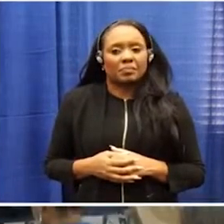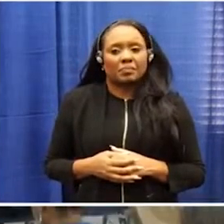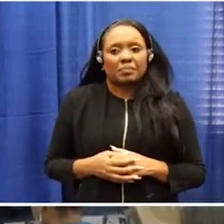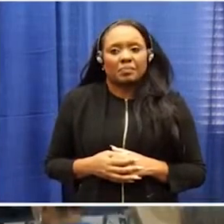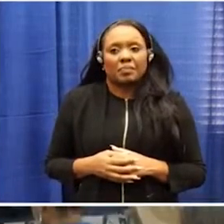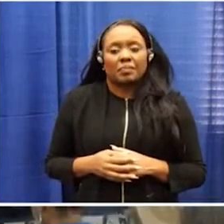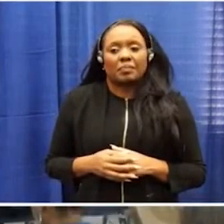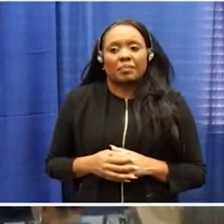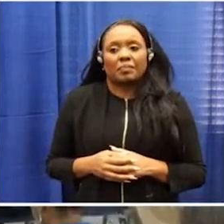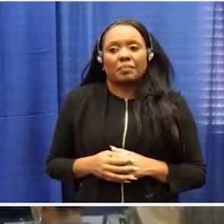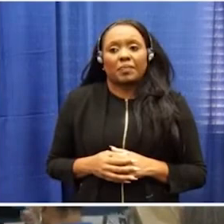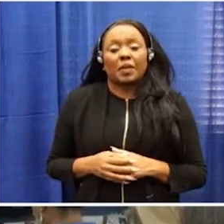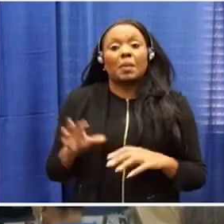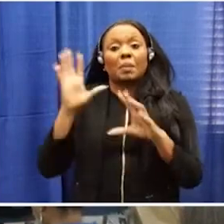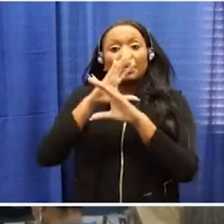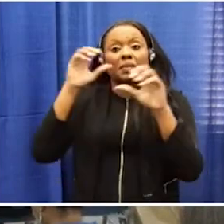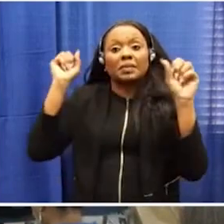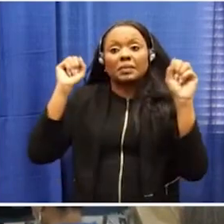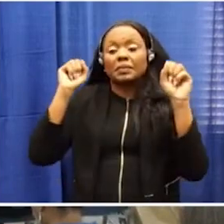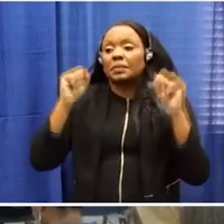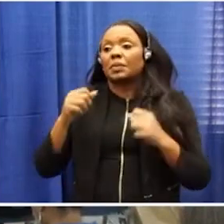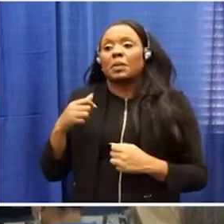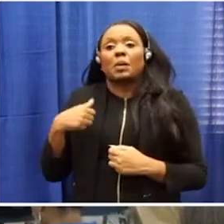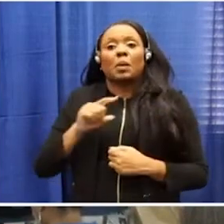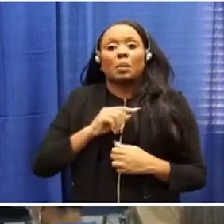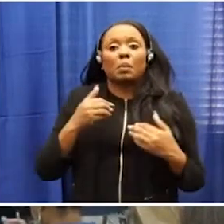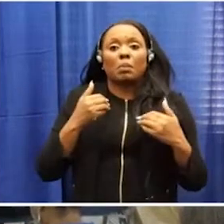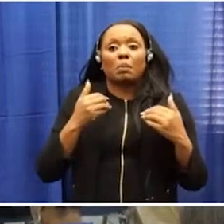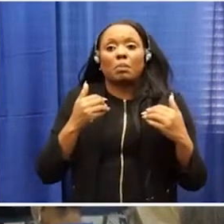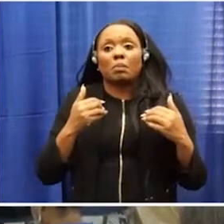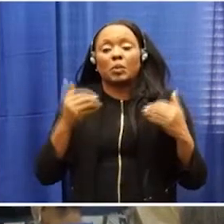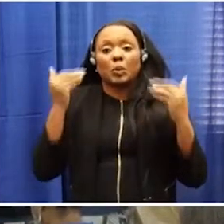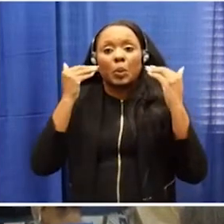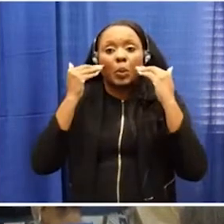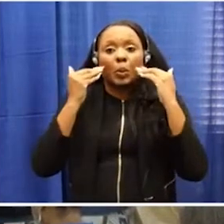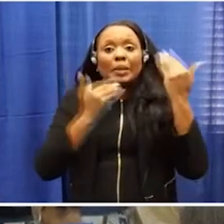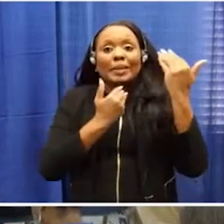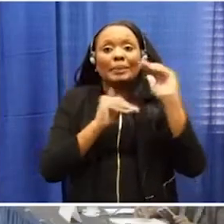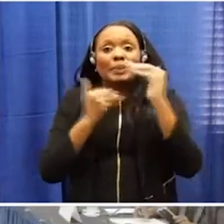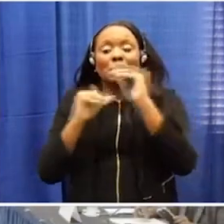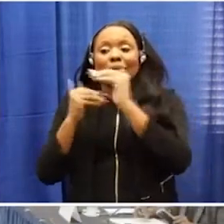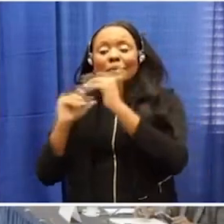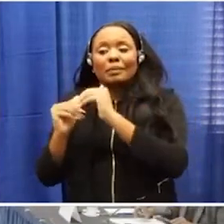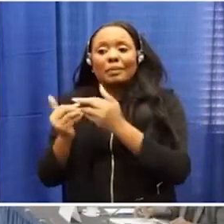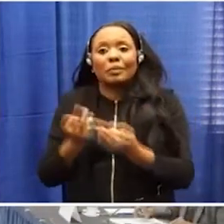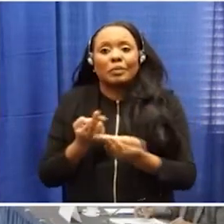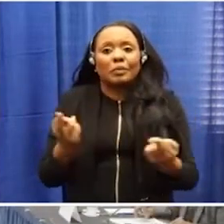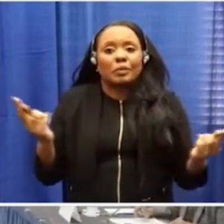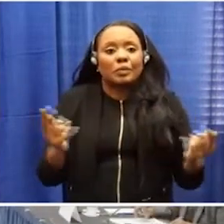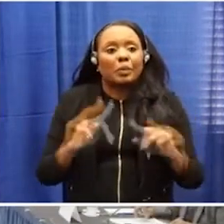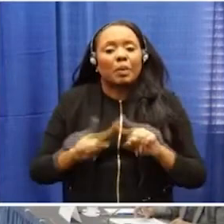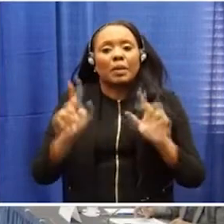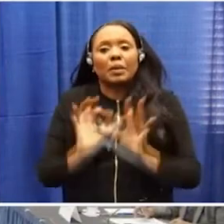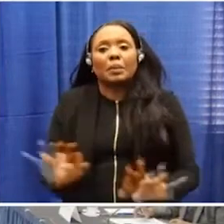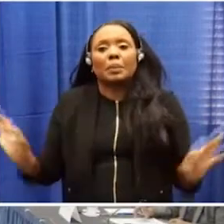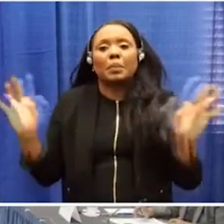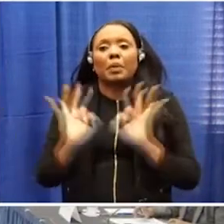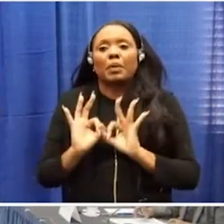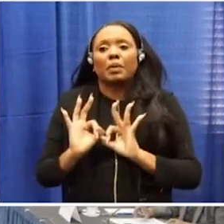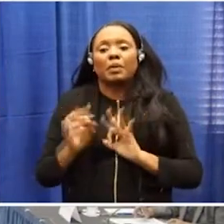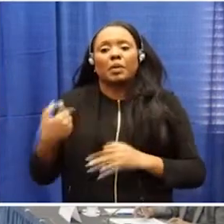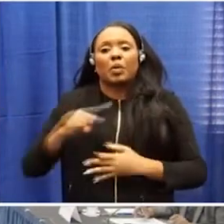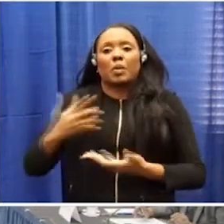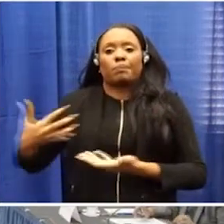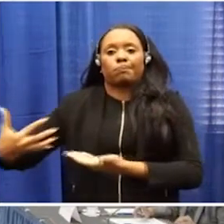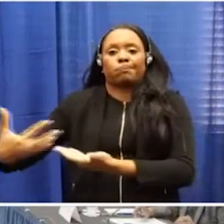states with limited resources, it is imperative that we pool our efforts and